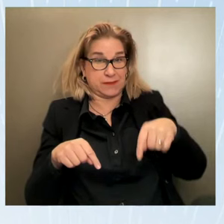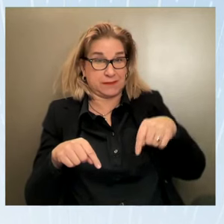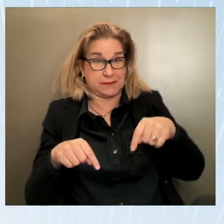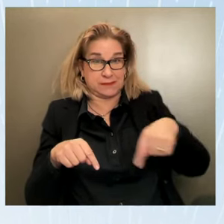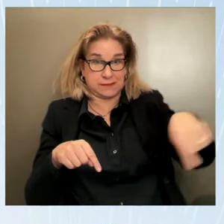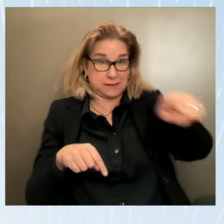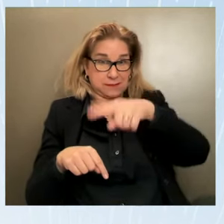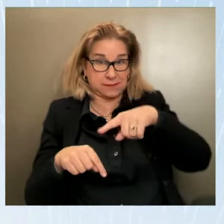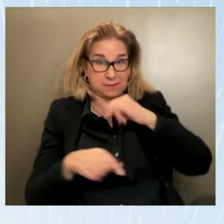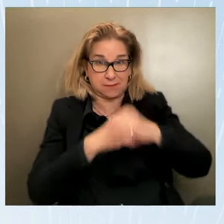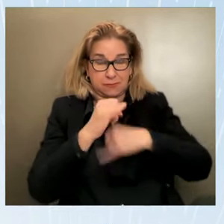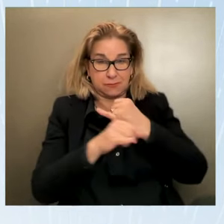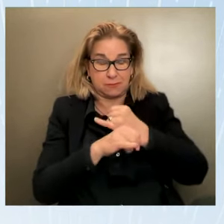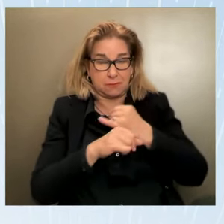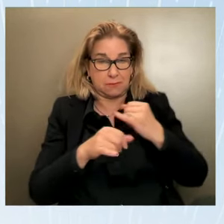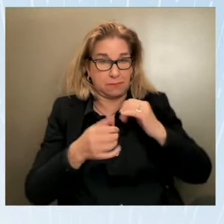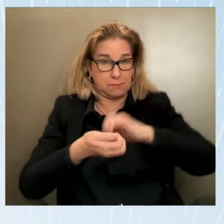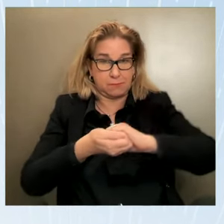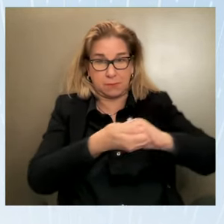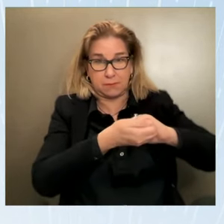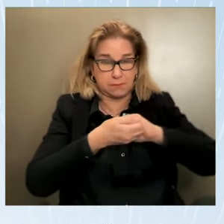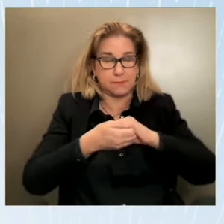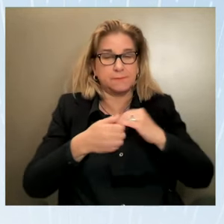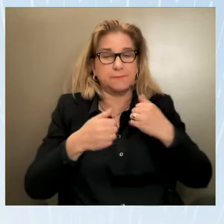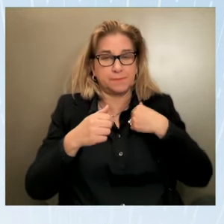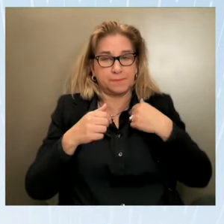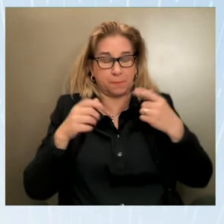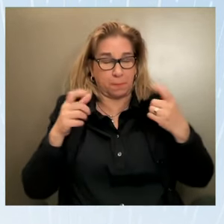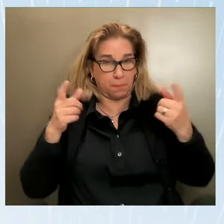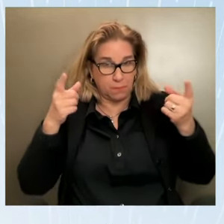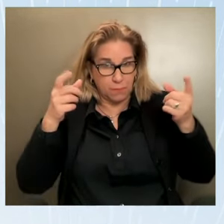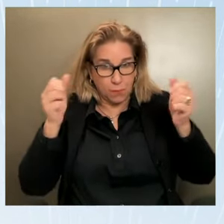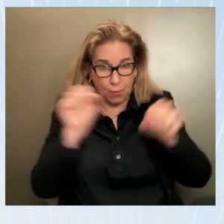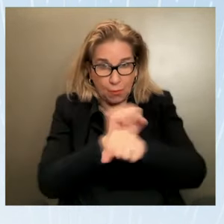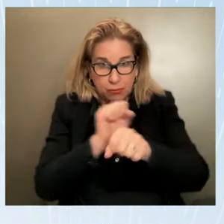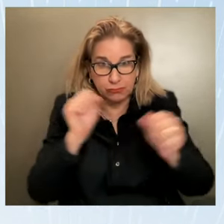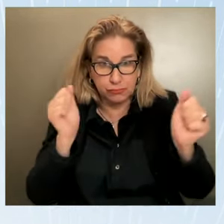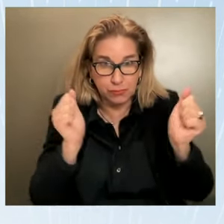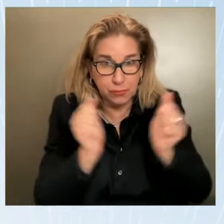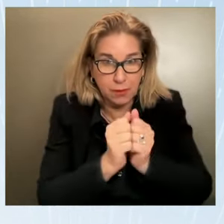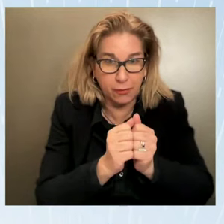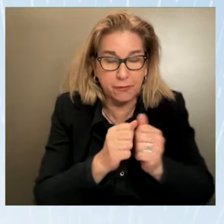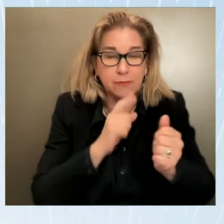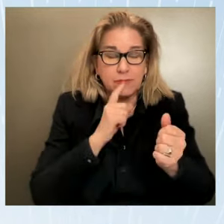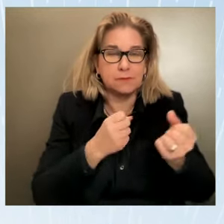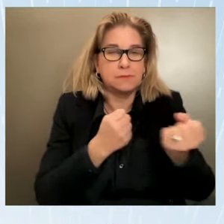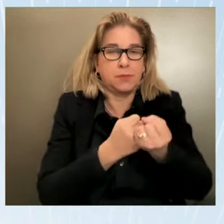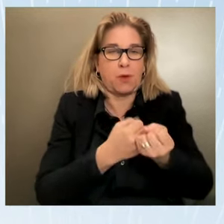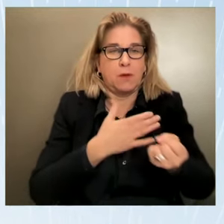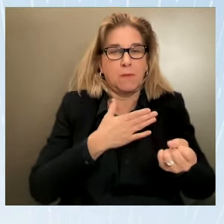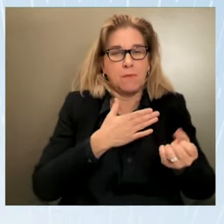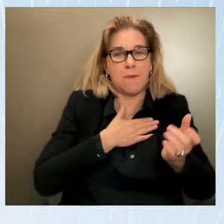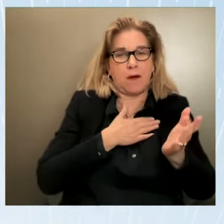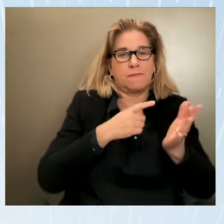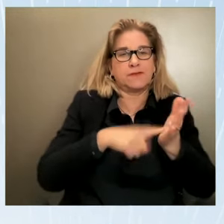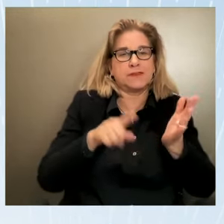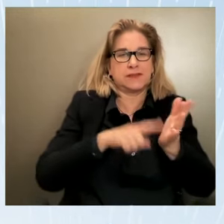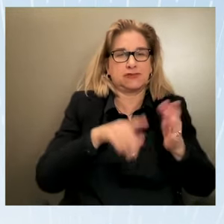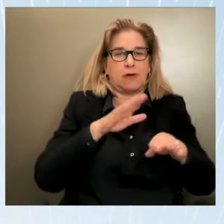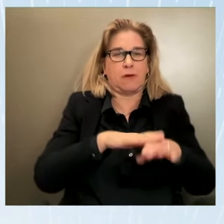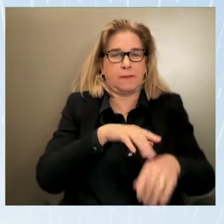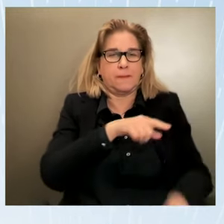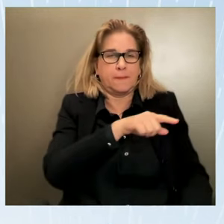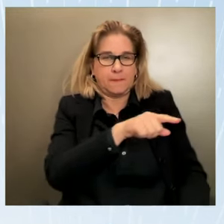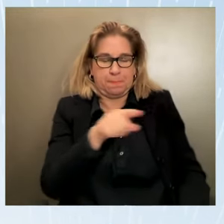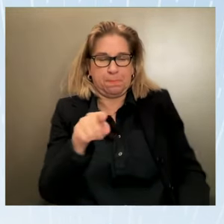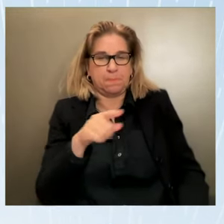international partners to support our human trafficking investigations as well. In short, this is a real and present threat not only throughout